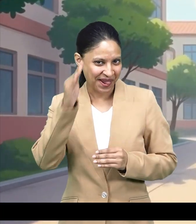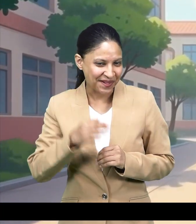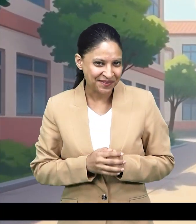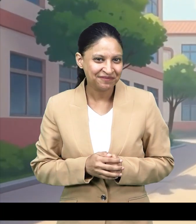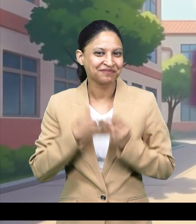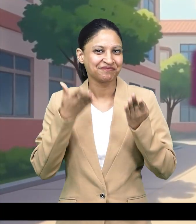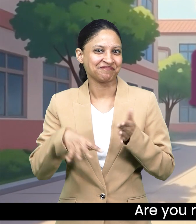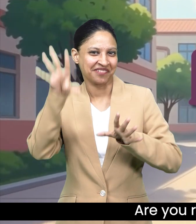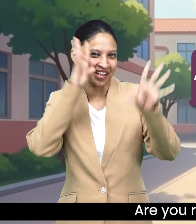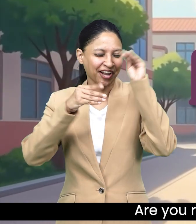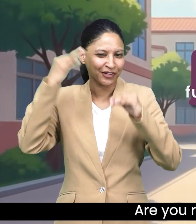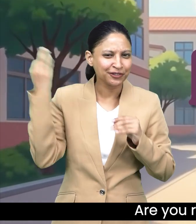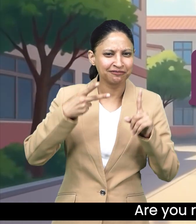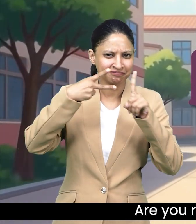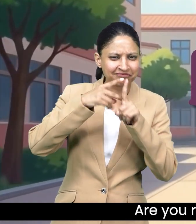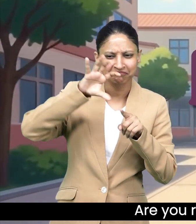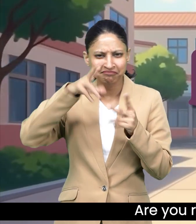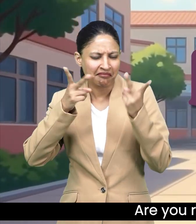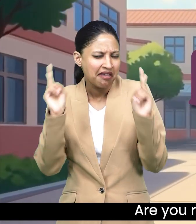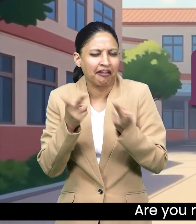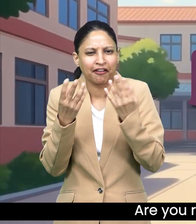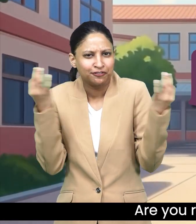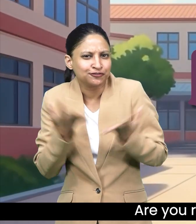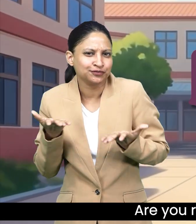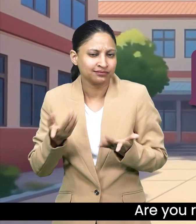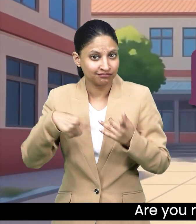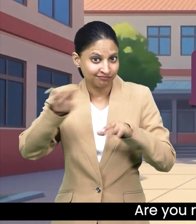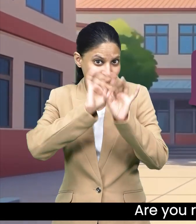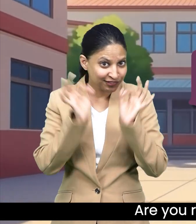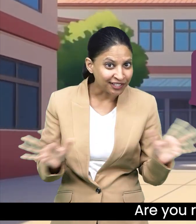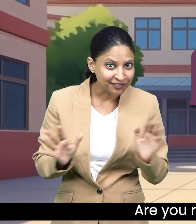children, are you ready for a fun shape adventure?